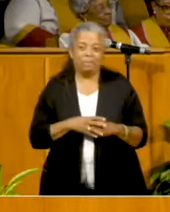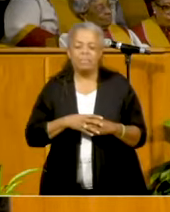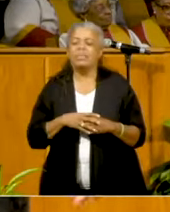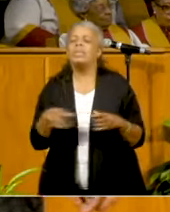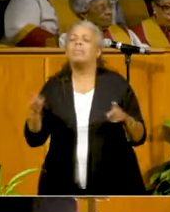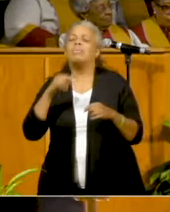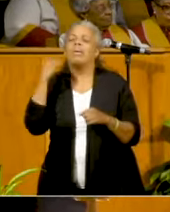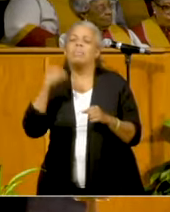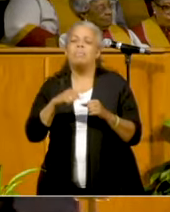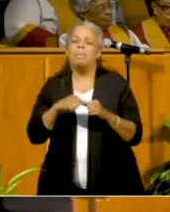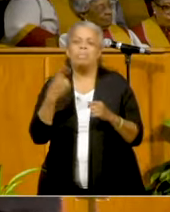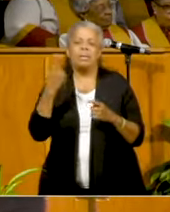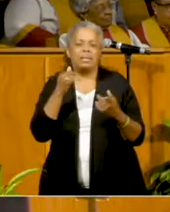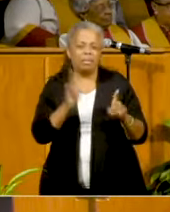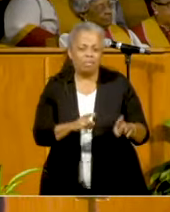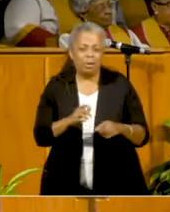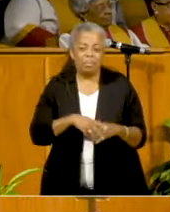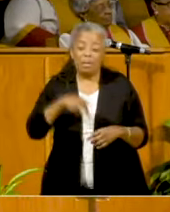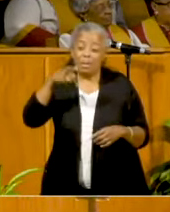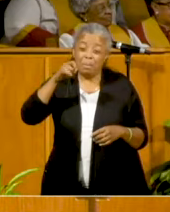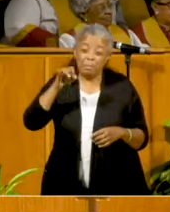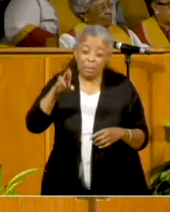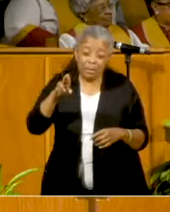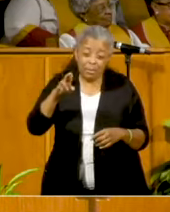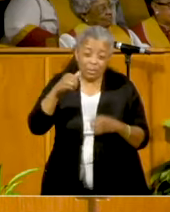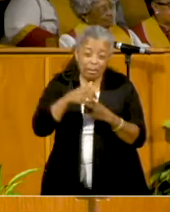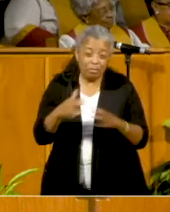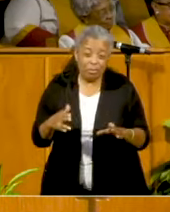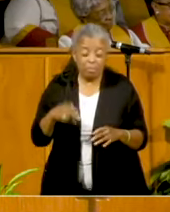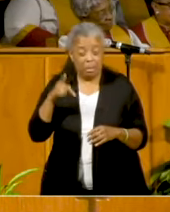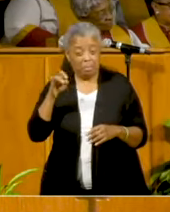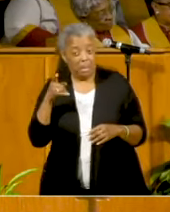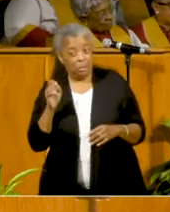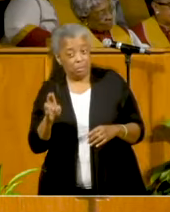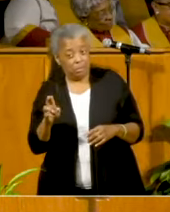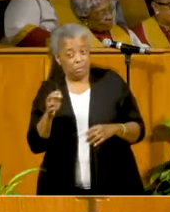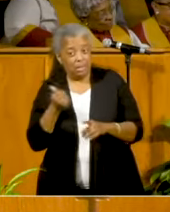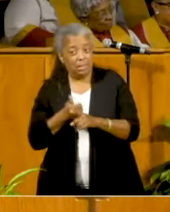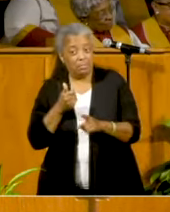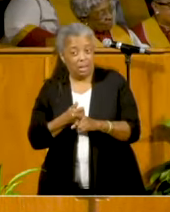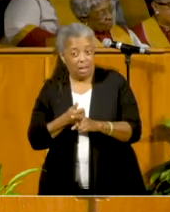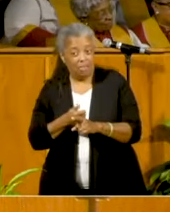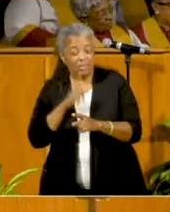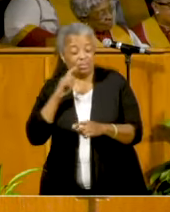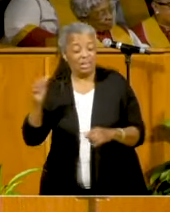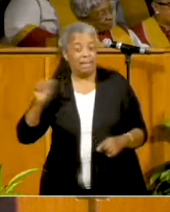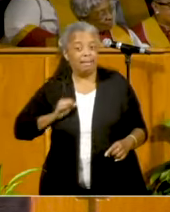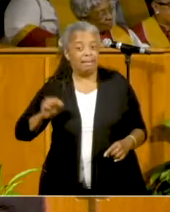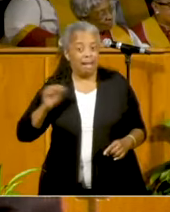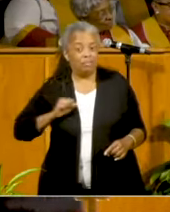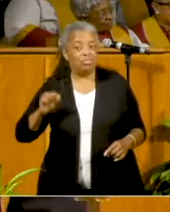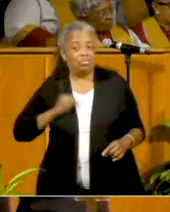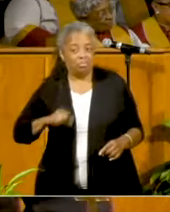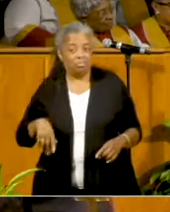Now you got to remember who's up in the room. Peter's in the room, and Peter is a gangster.